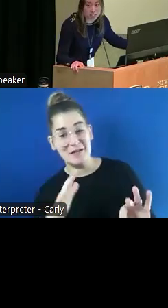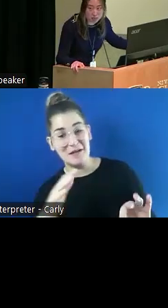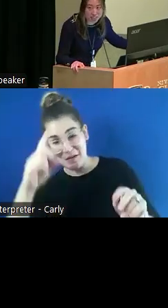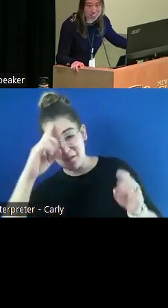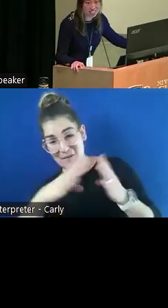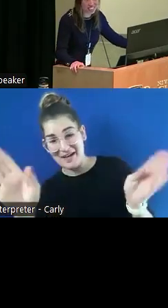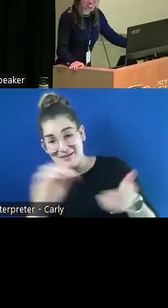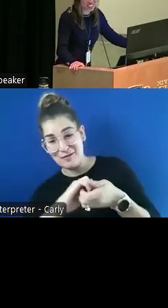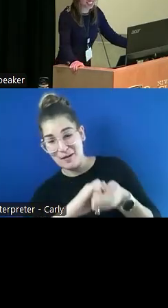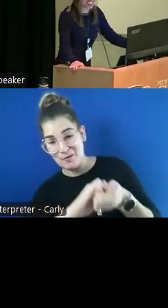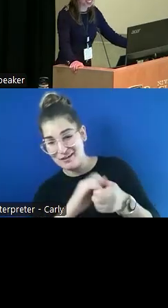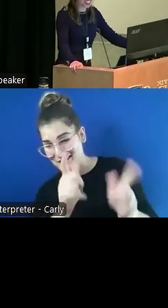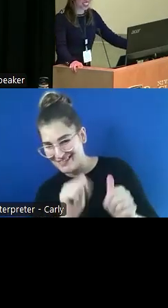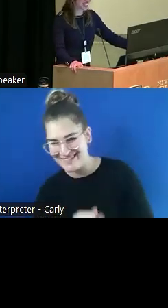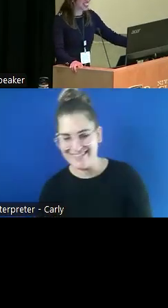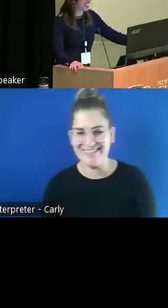afterwards. I'm open to collaboration.